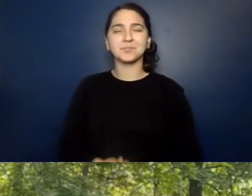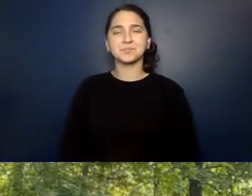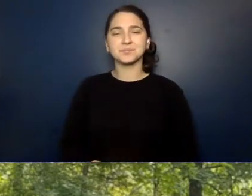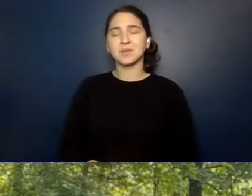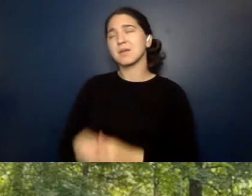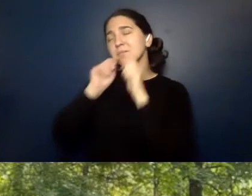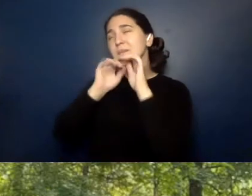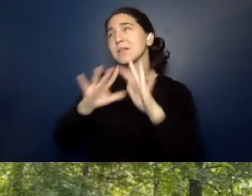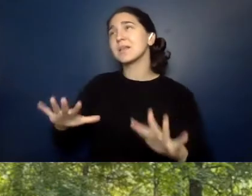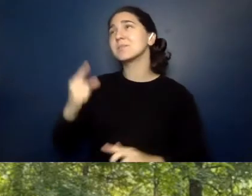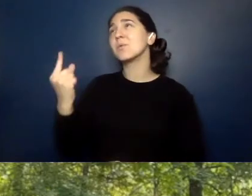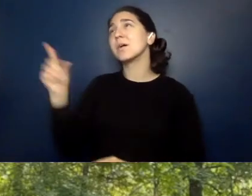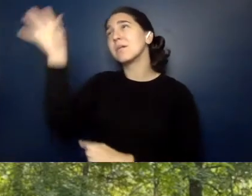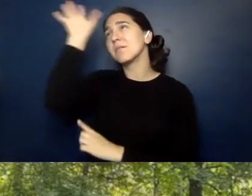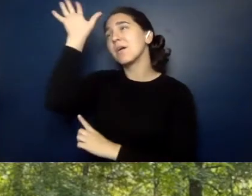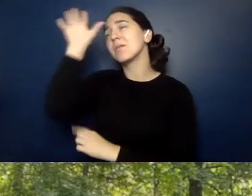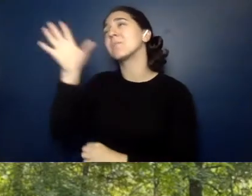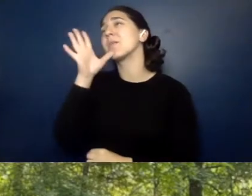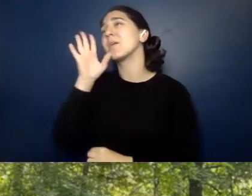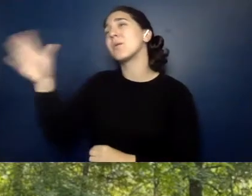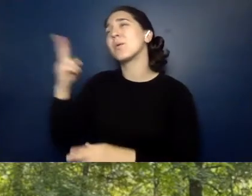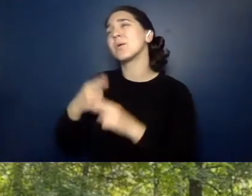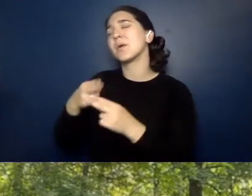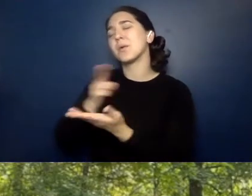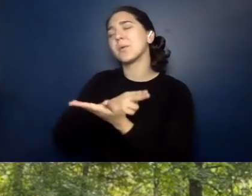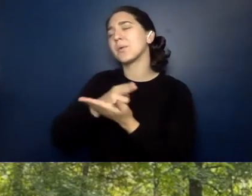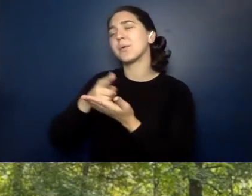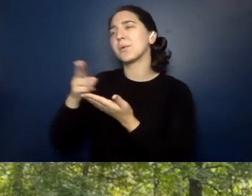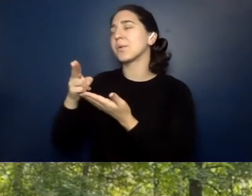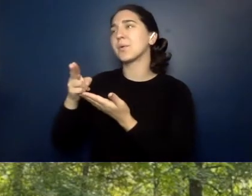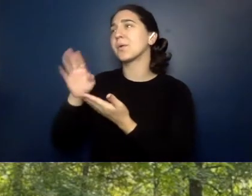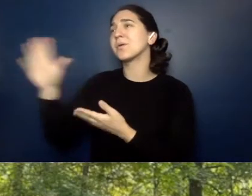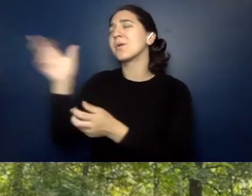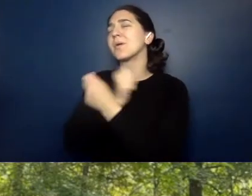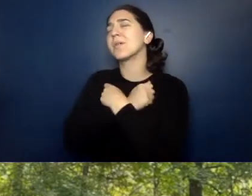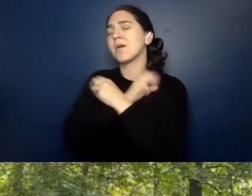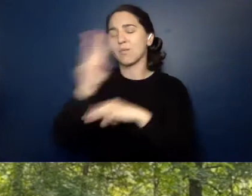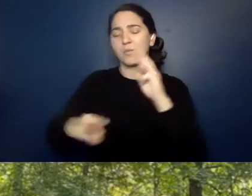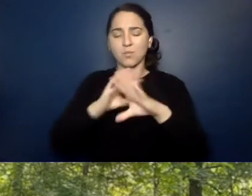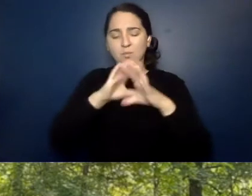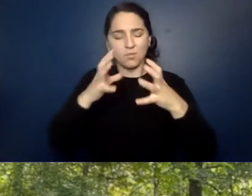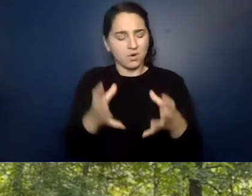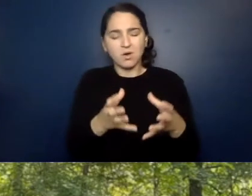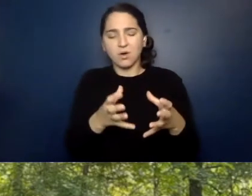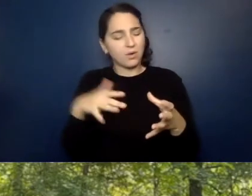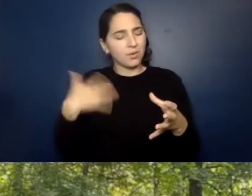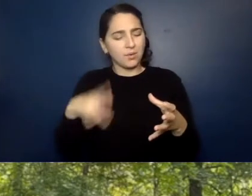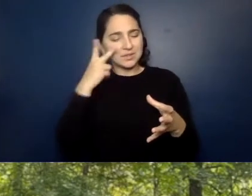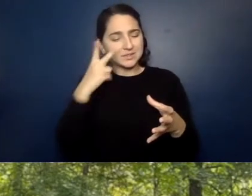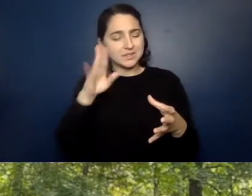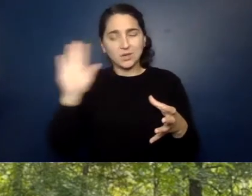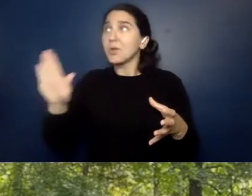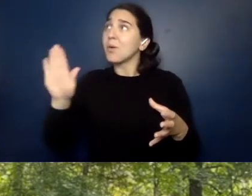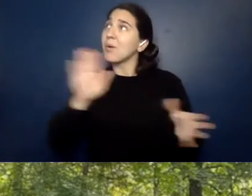world. May your will be done on earth as it is in heaven. Give us today our daily bread. And forgive us